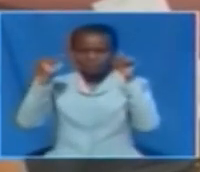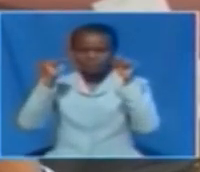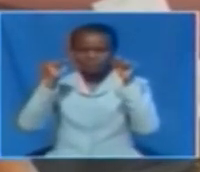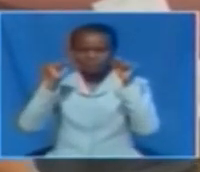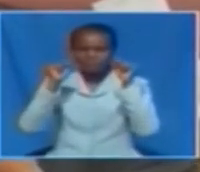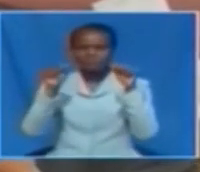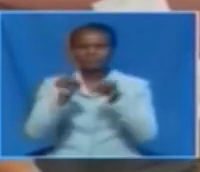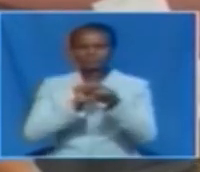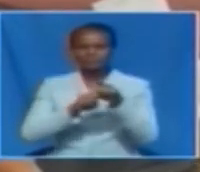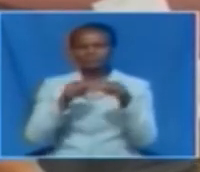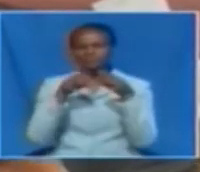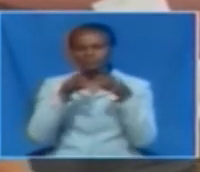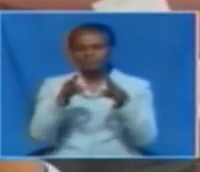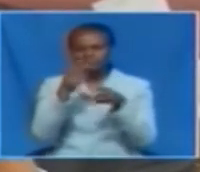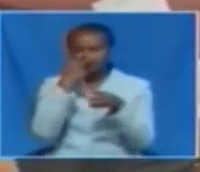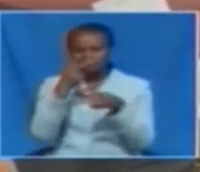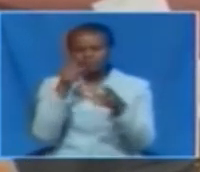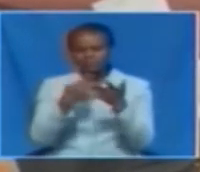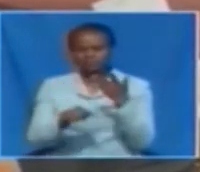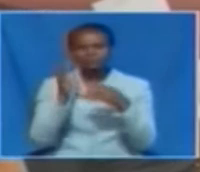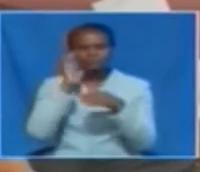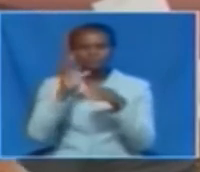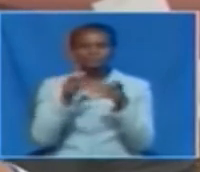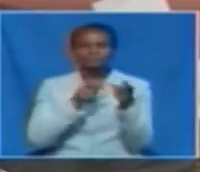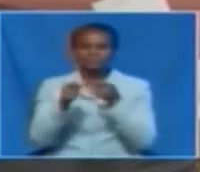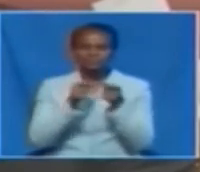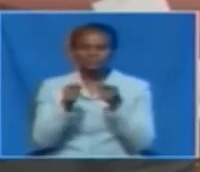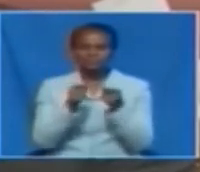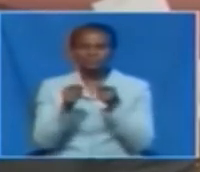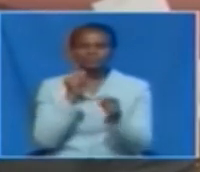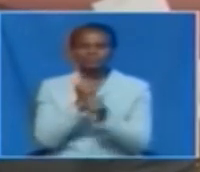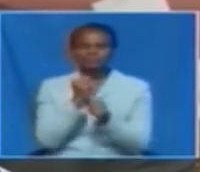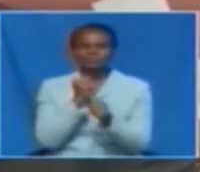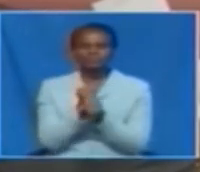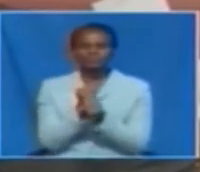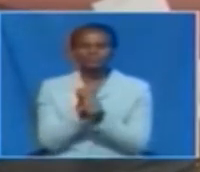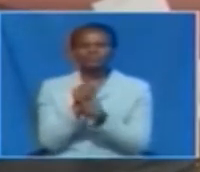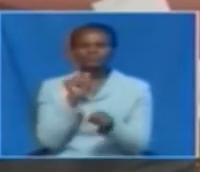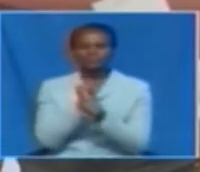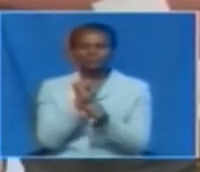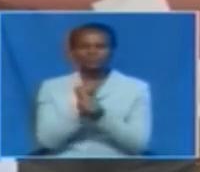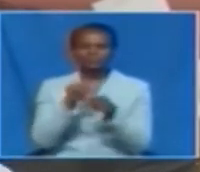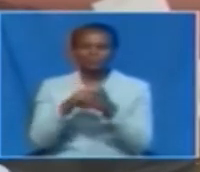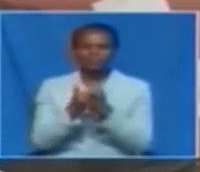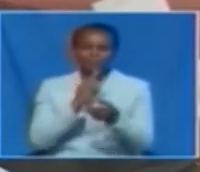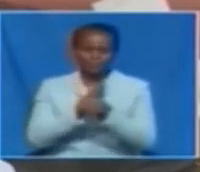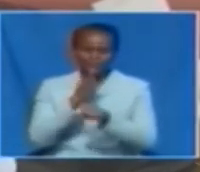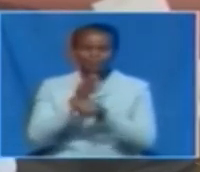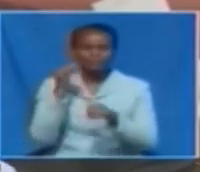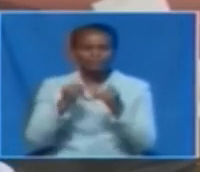at the modalities or what is going to govern our working relationship. After